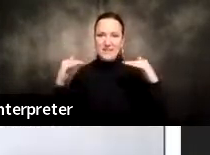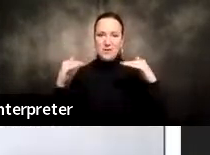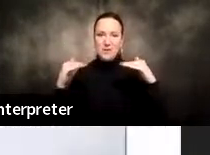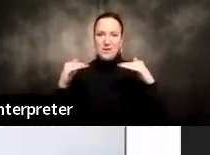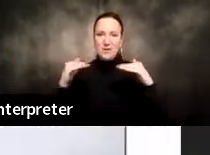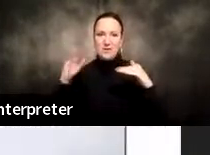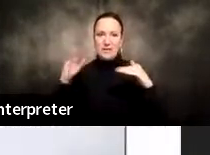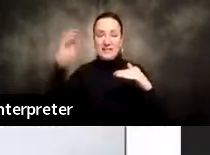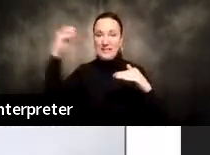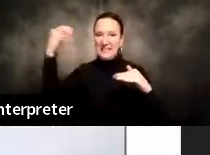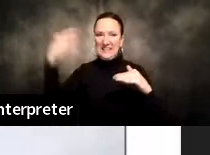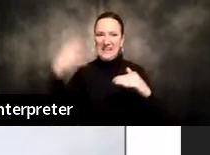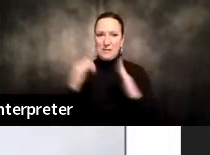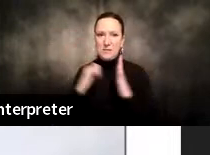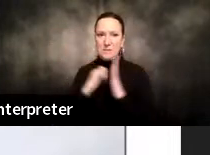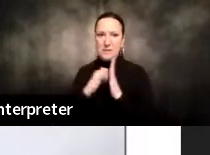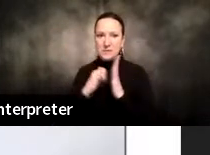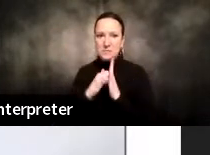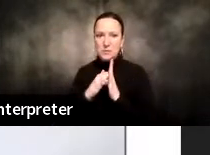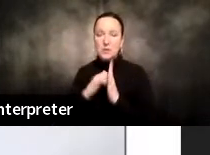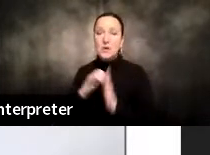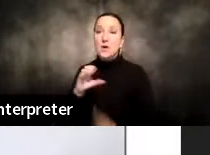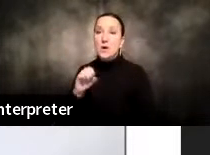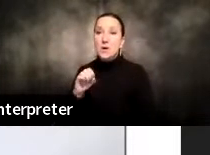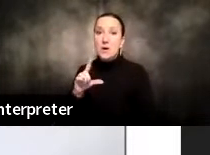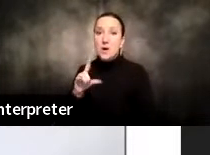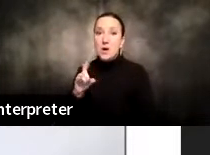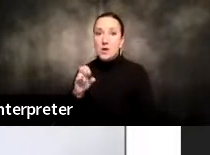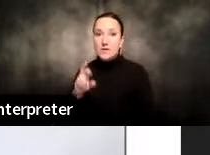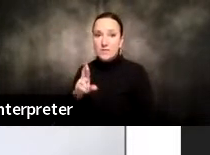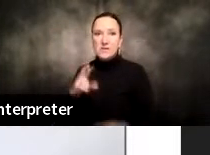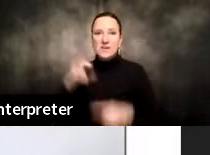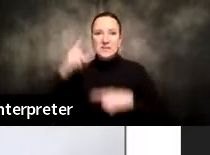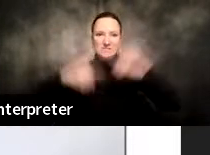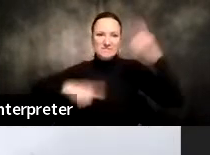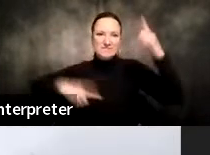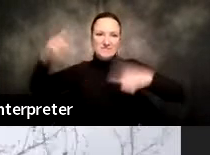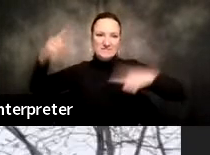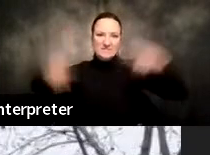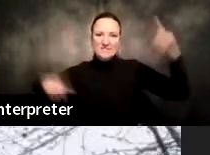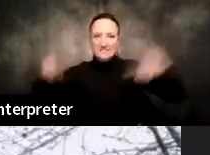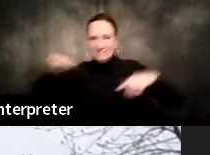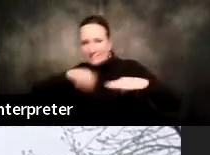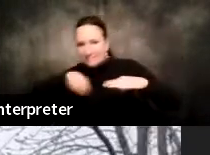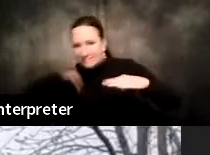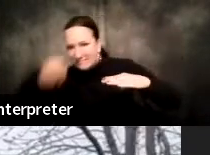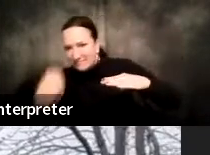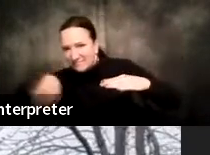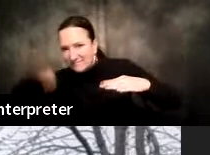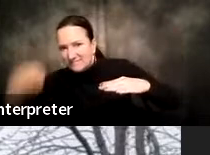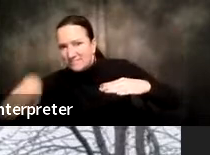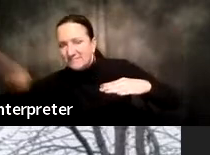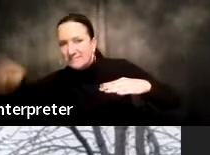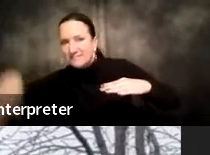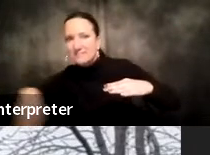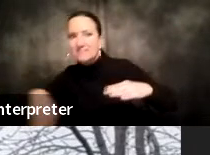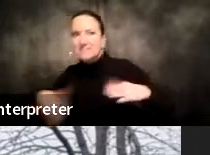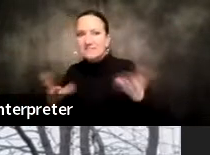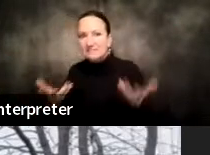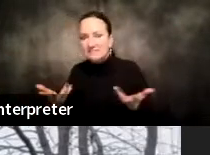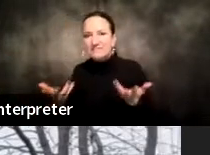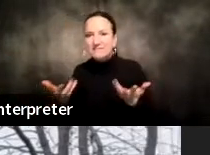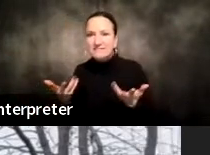just for some context, Mr. Oliver said all the porches have varying, there's some variation. There is some variation, but maybe